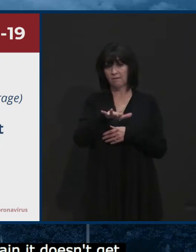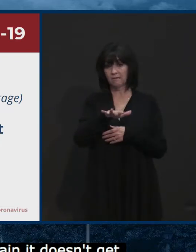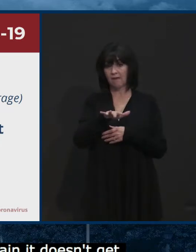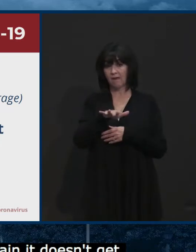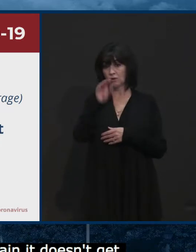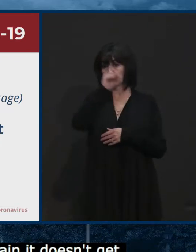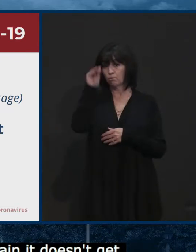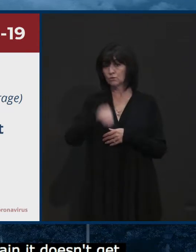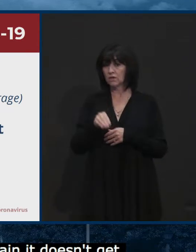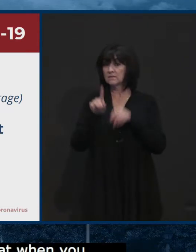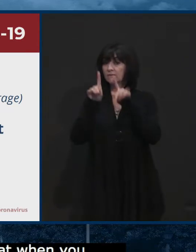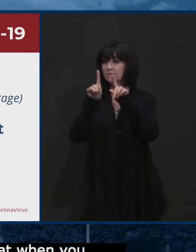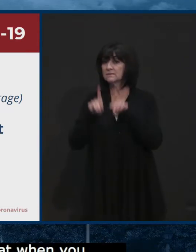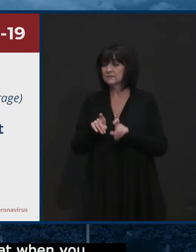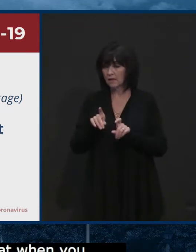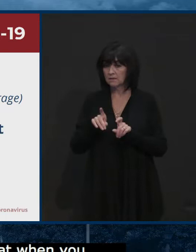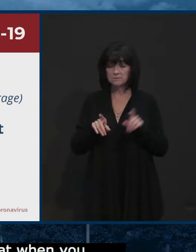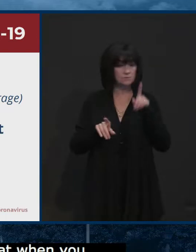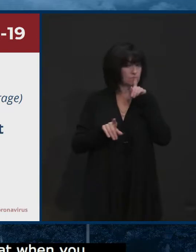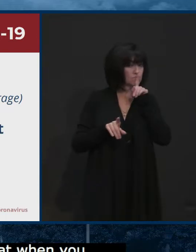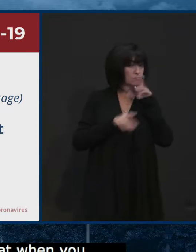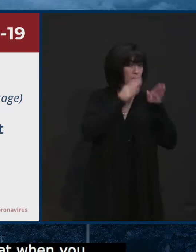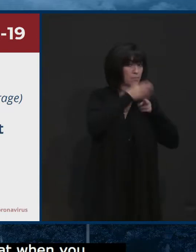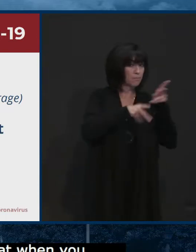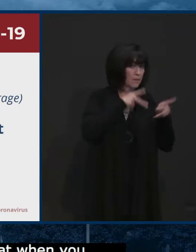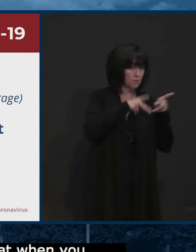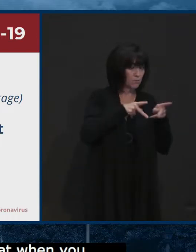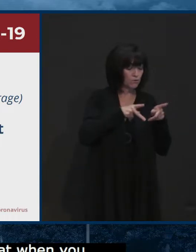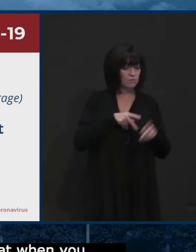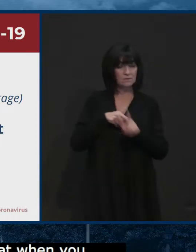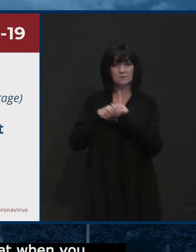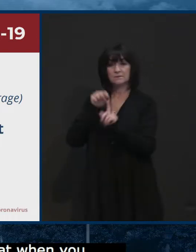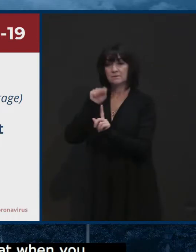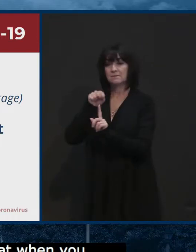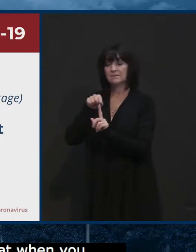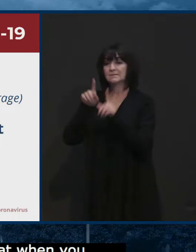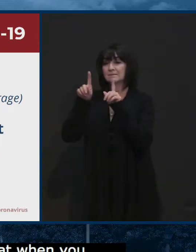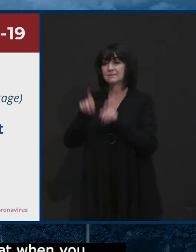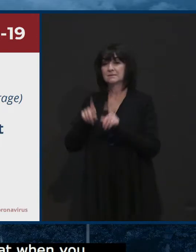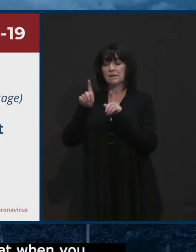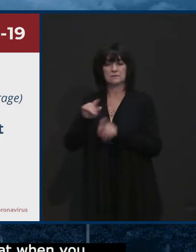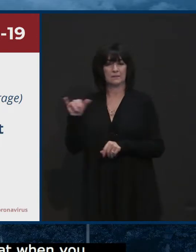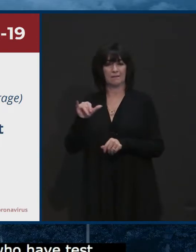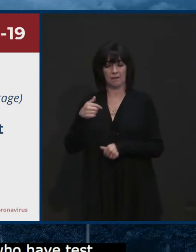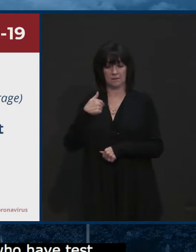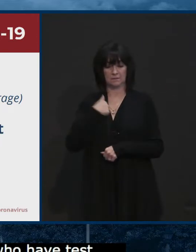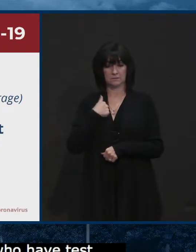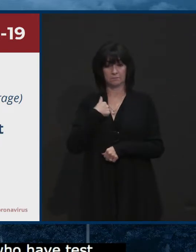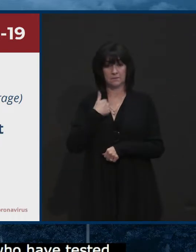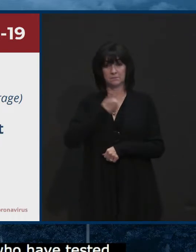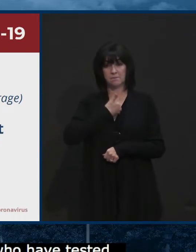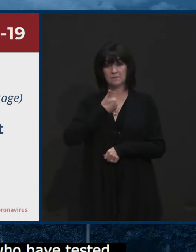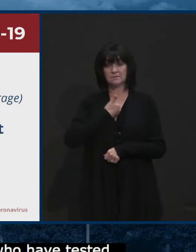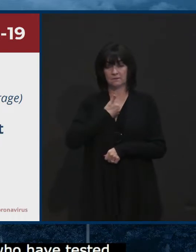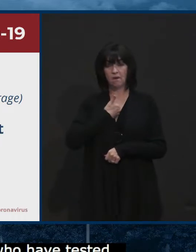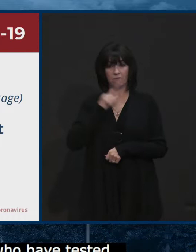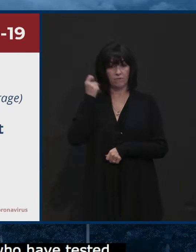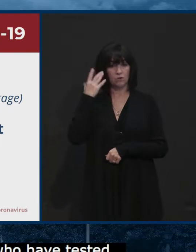tests, which include people who have tested more than once, including myself, I think I'm up to 4 times being tested.